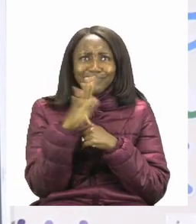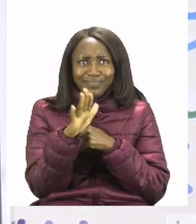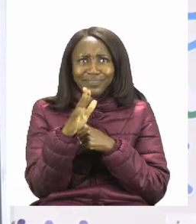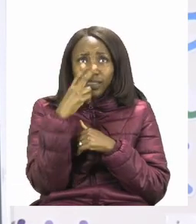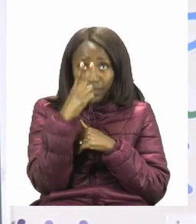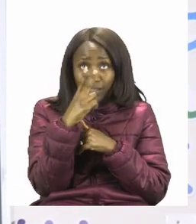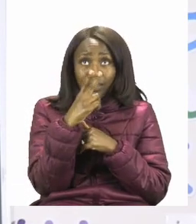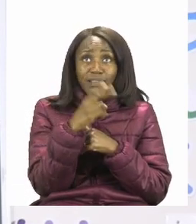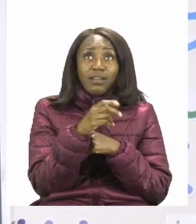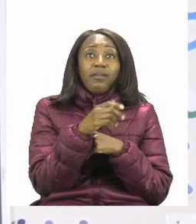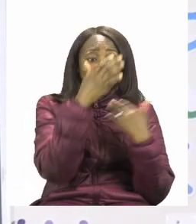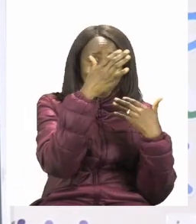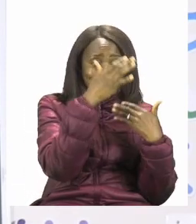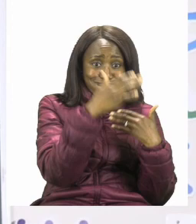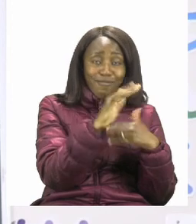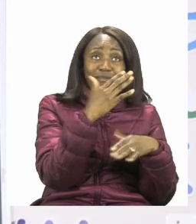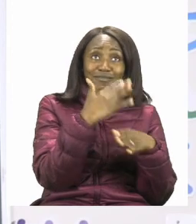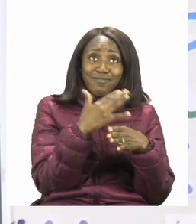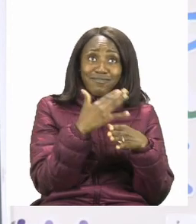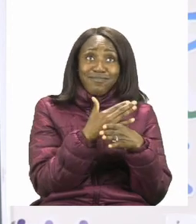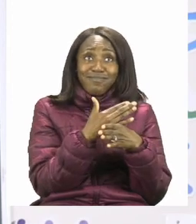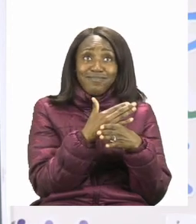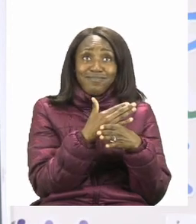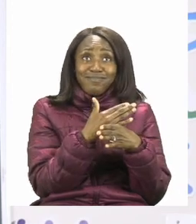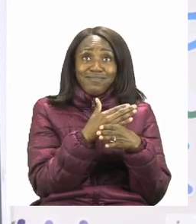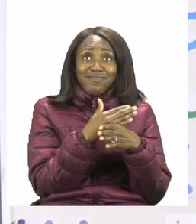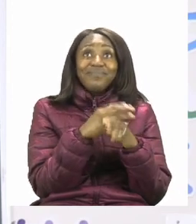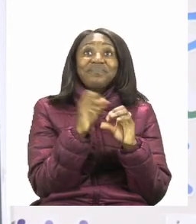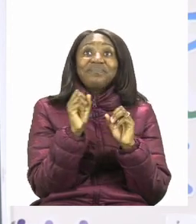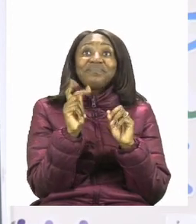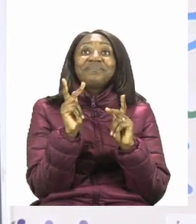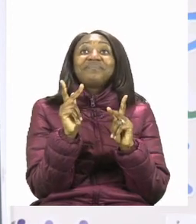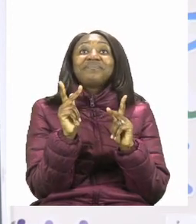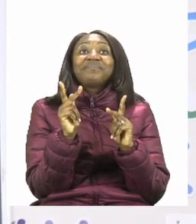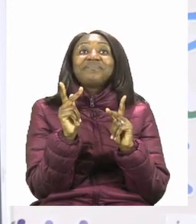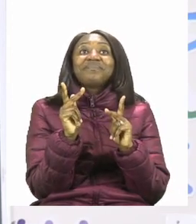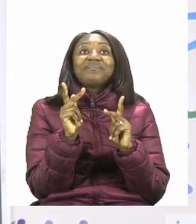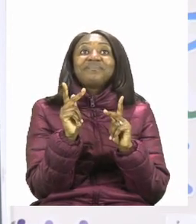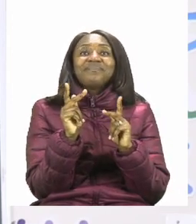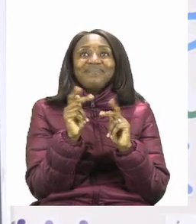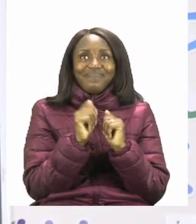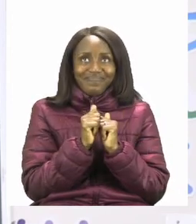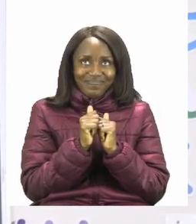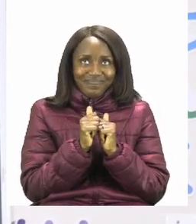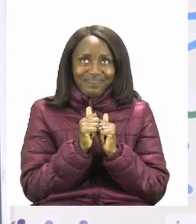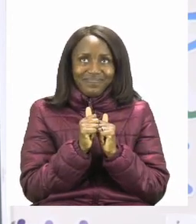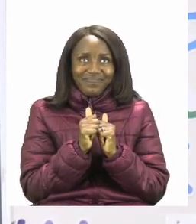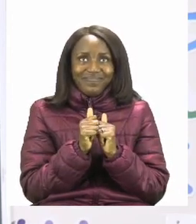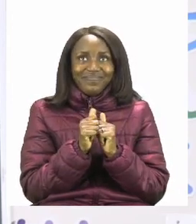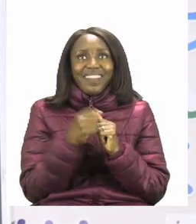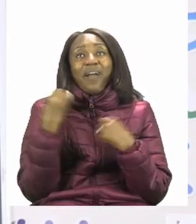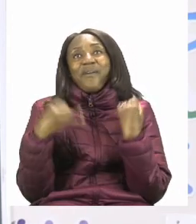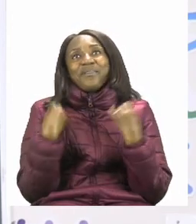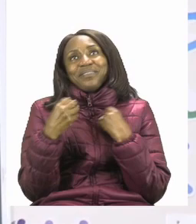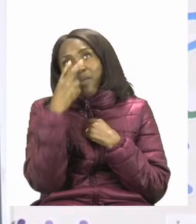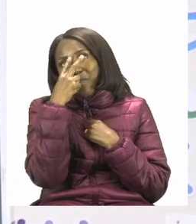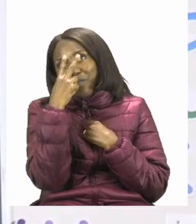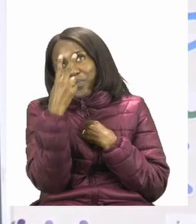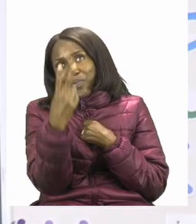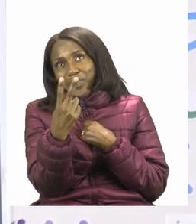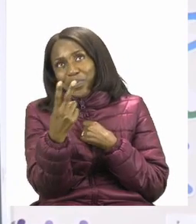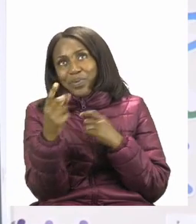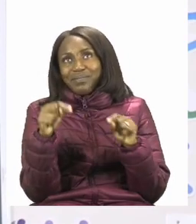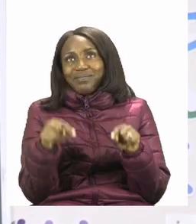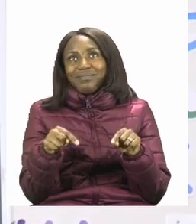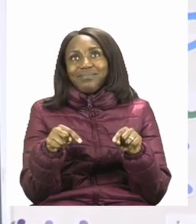both exercises, the writing and the tracing, and the reading as well. Have fun, and I'll see you